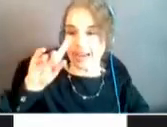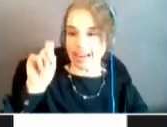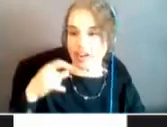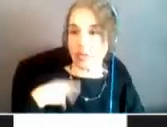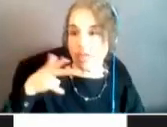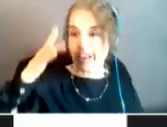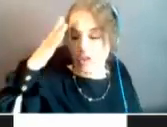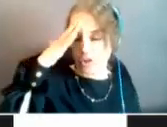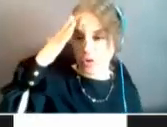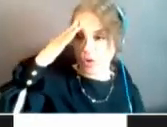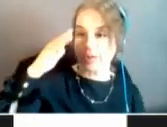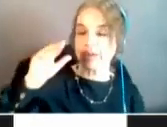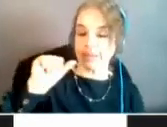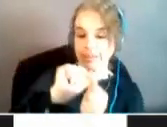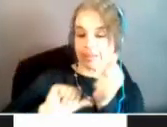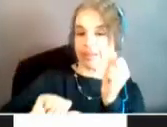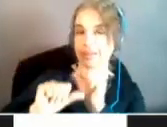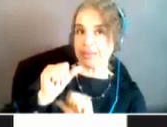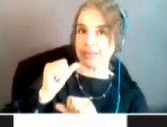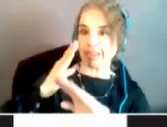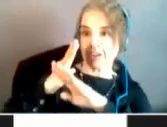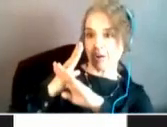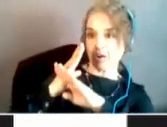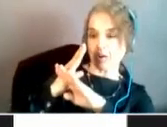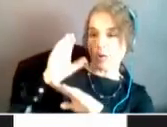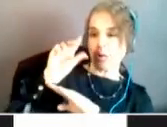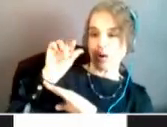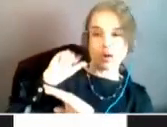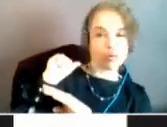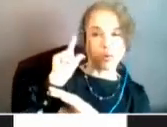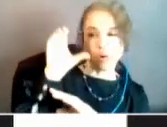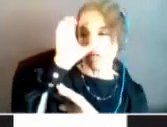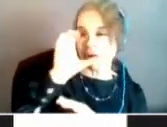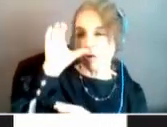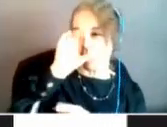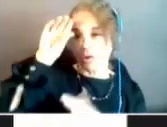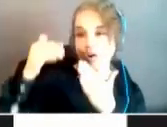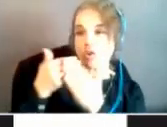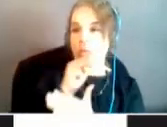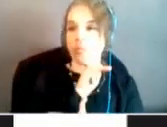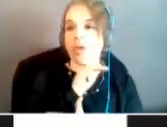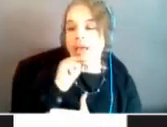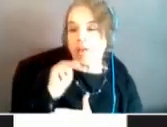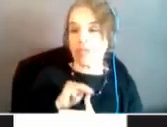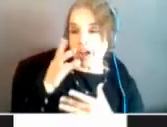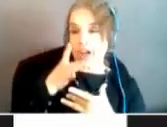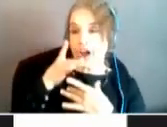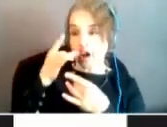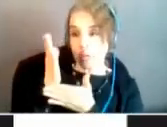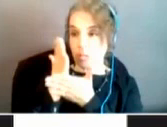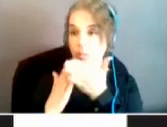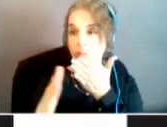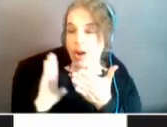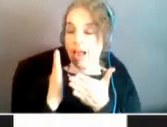just let you know about our Suicide Prevention Coalition. And we are always looking for new membership. So if you're interested in being a part